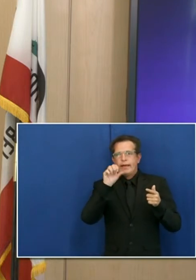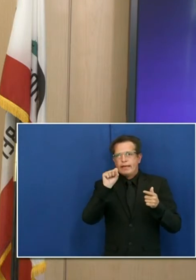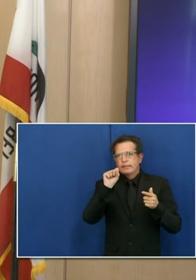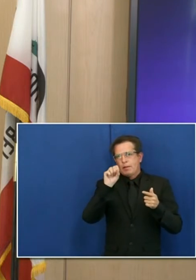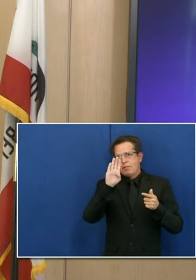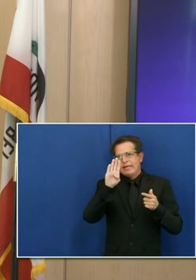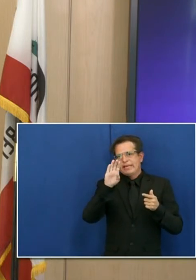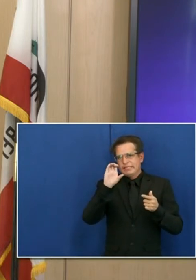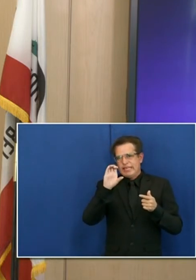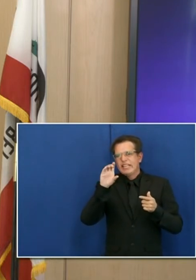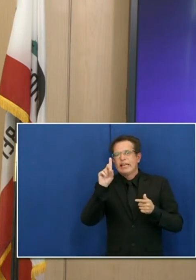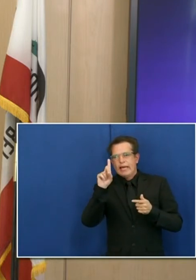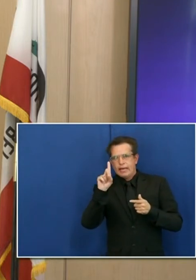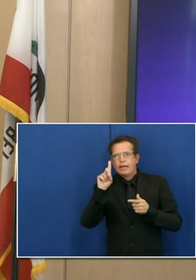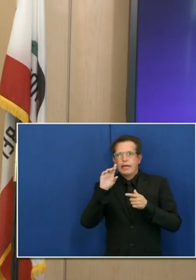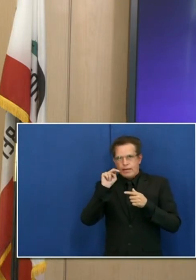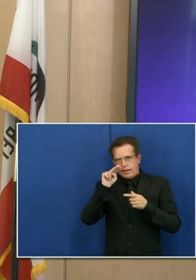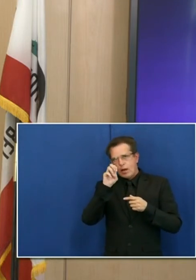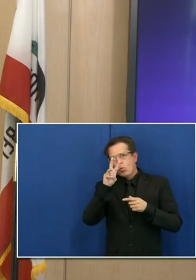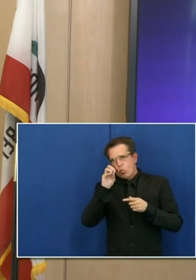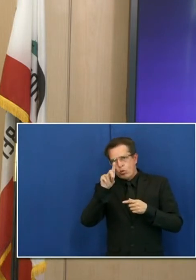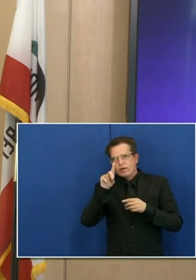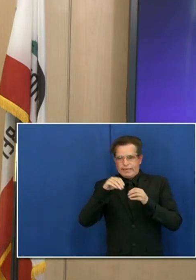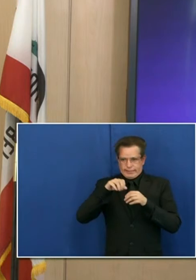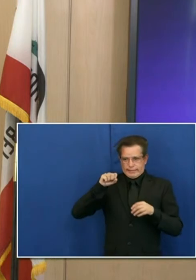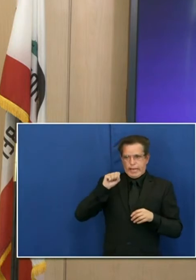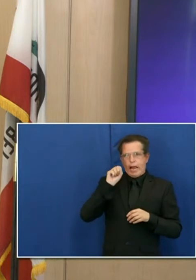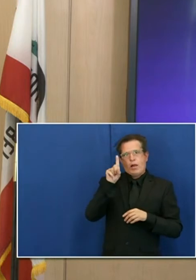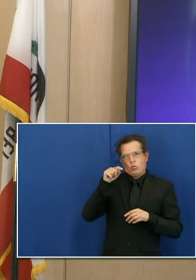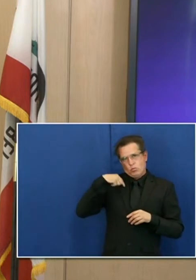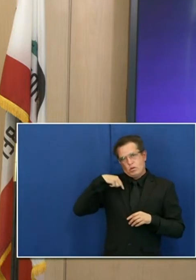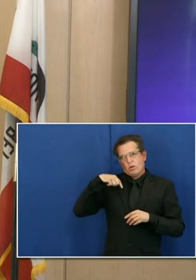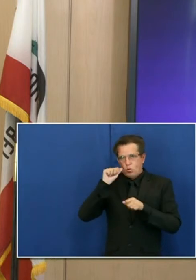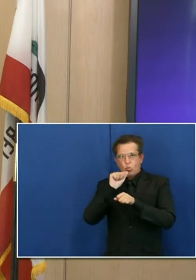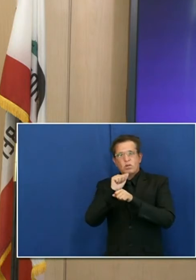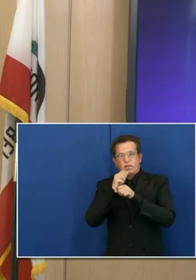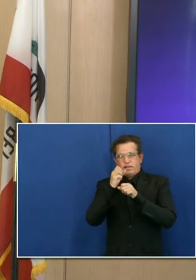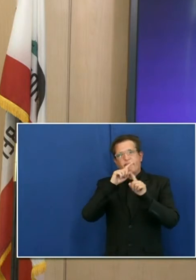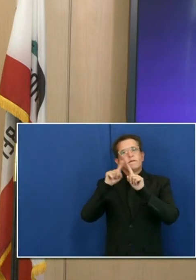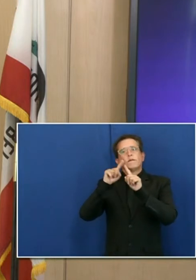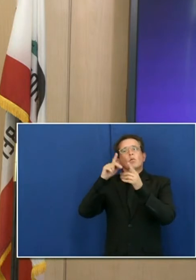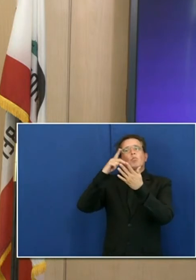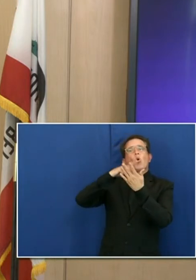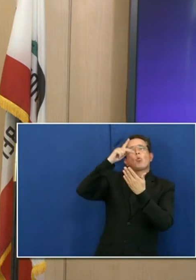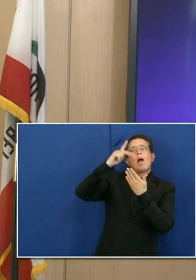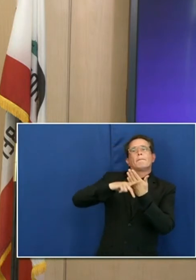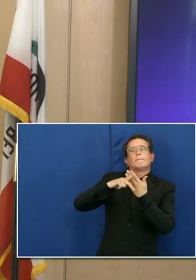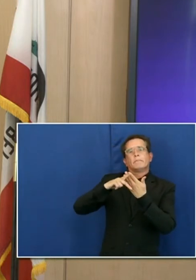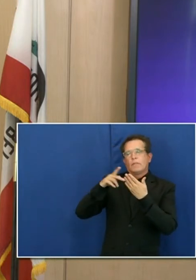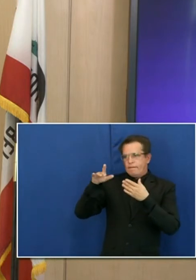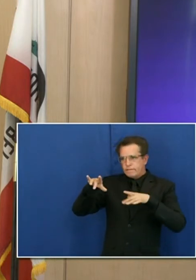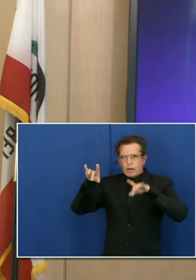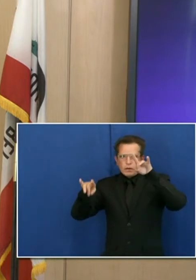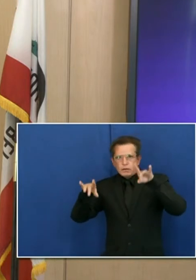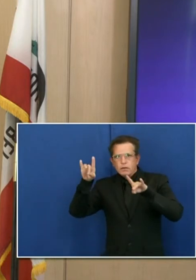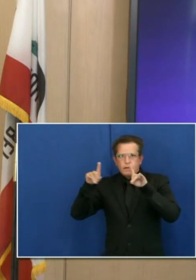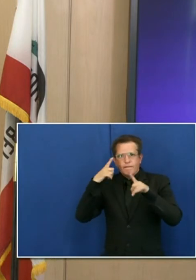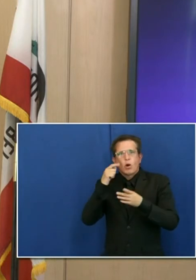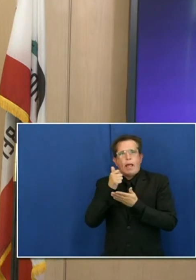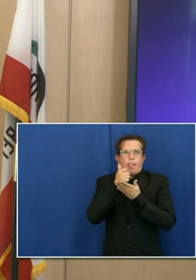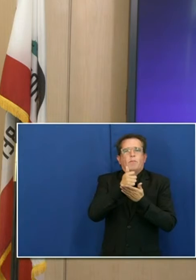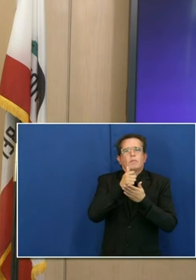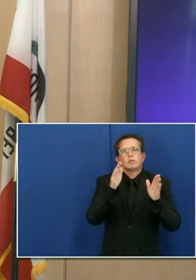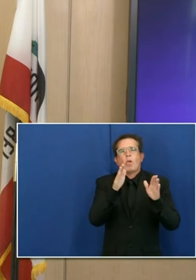SBDC Network and the San Diego Foundation has been working in a variety of programs. And we want to let you know that thanks to a program from the state